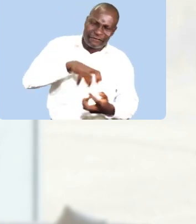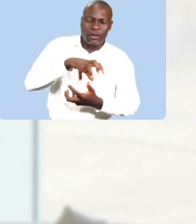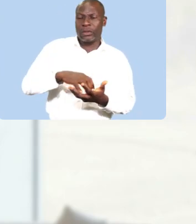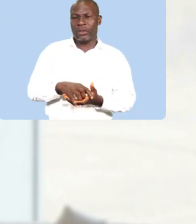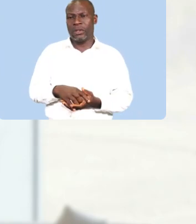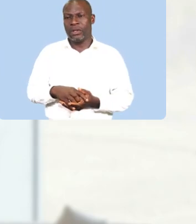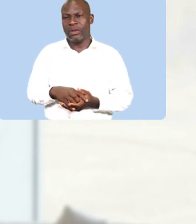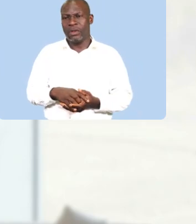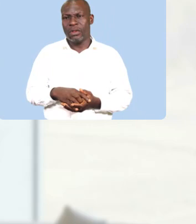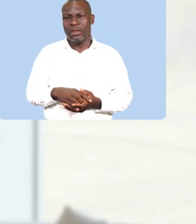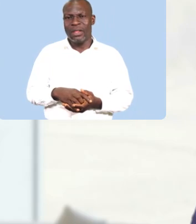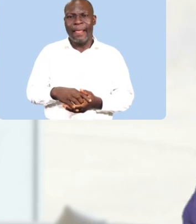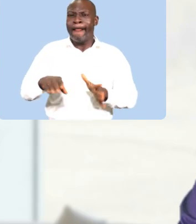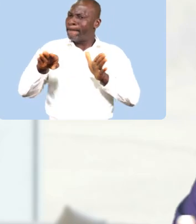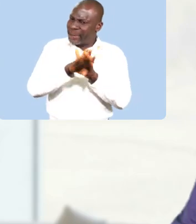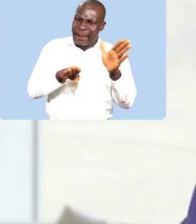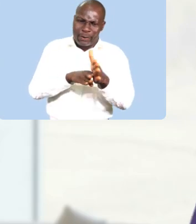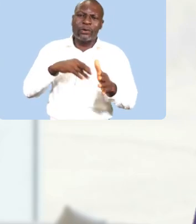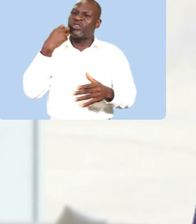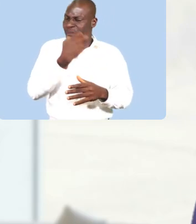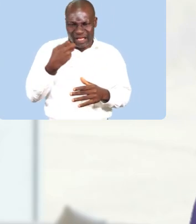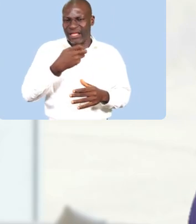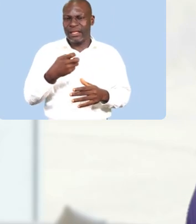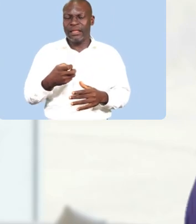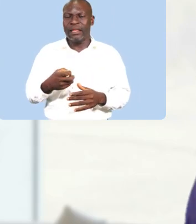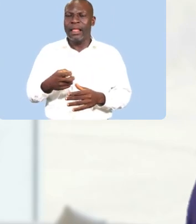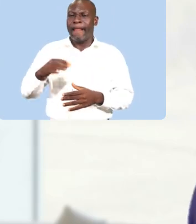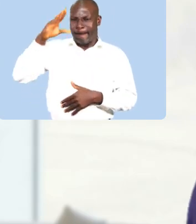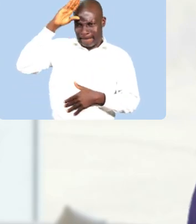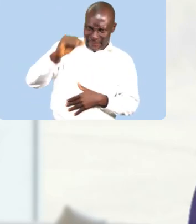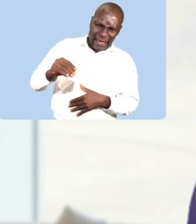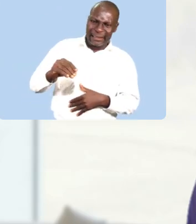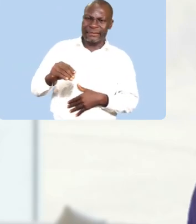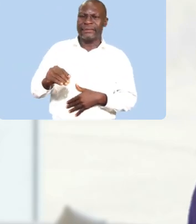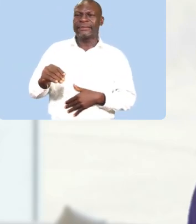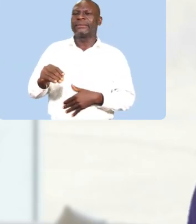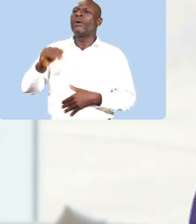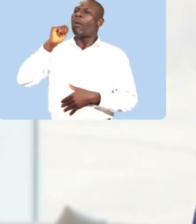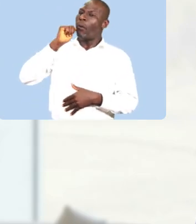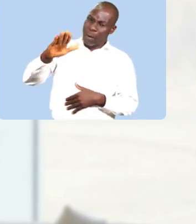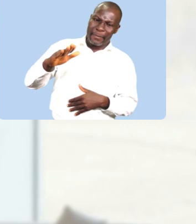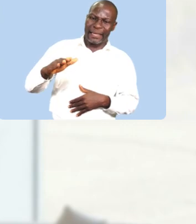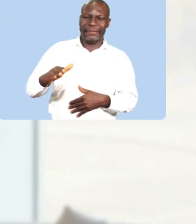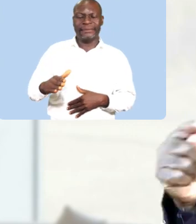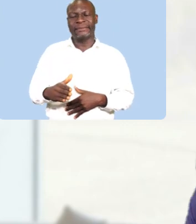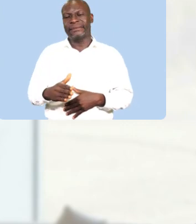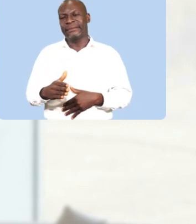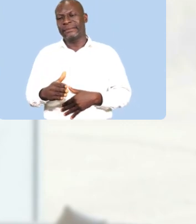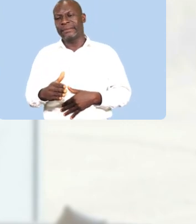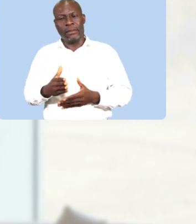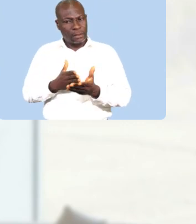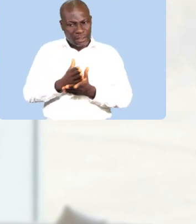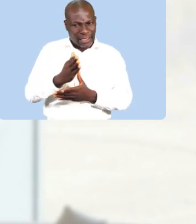anu ti na matro kronkron sam wo ka no e da di pefe say say eto da bia Sabe, efie